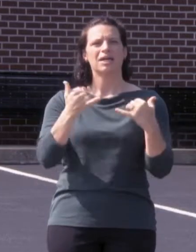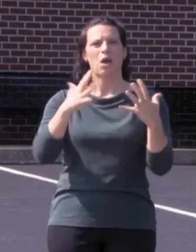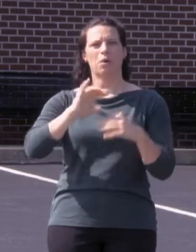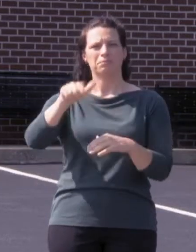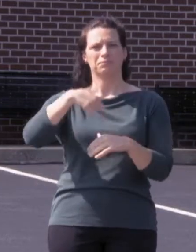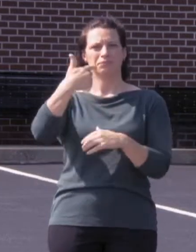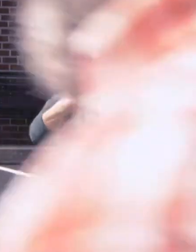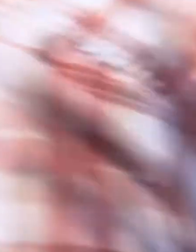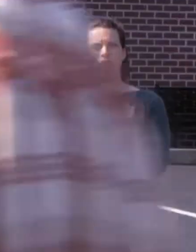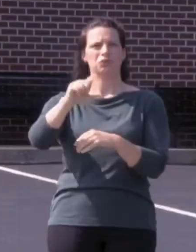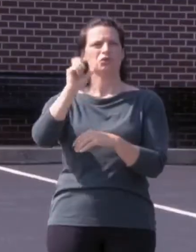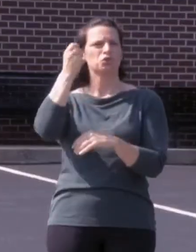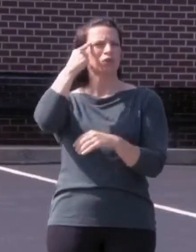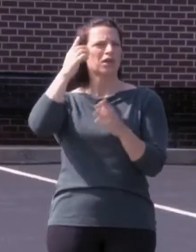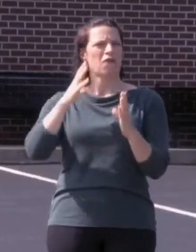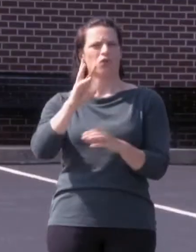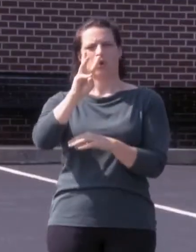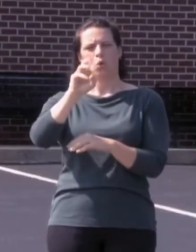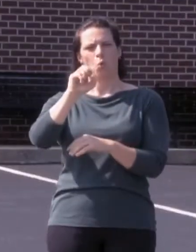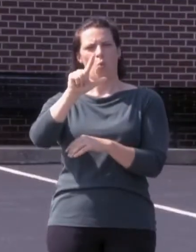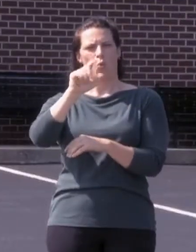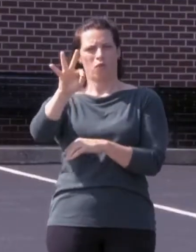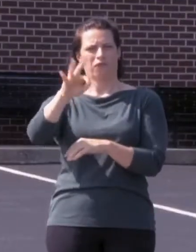the podium over to Governor Wolf.